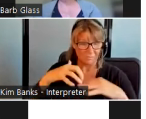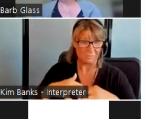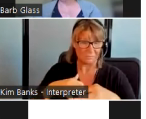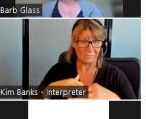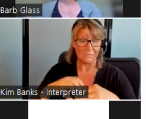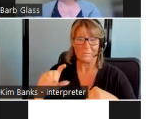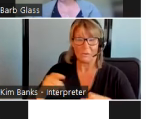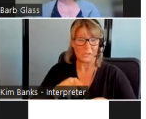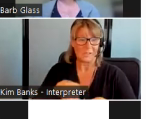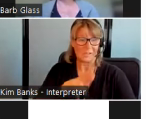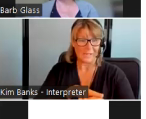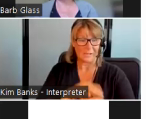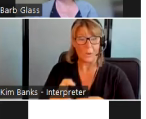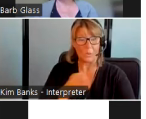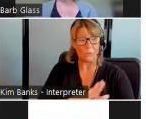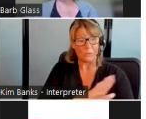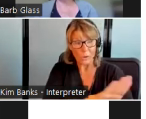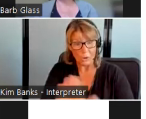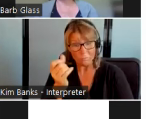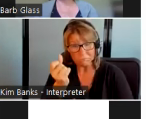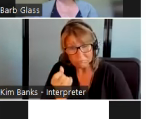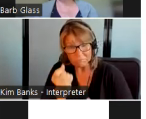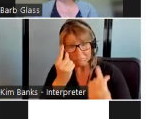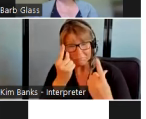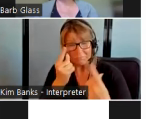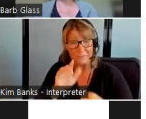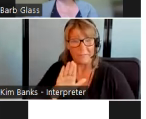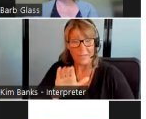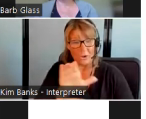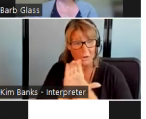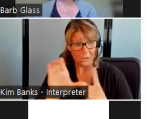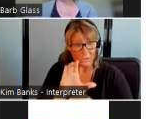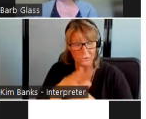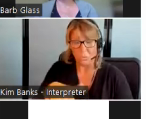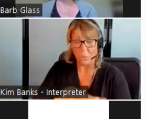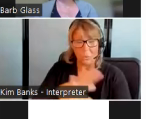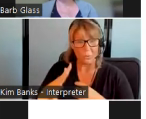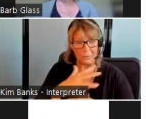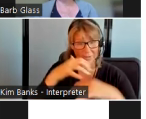and improve our own understanding of local Indigenous peoples and their cultures.